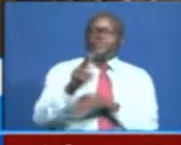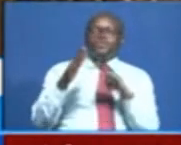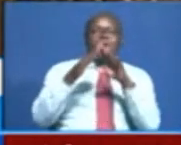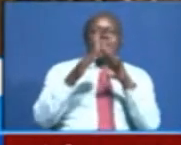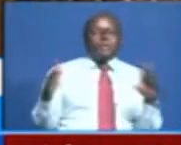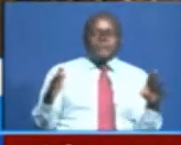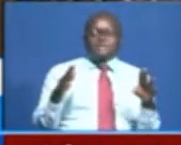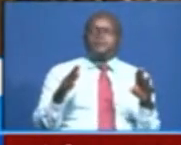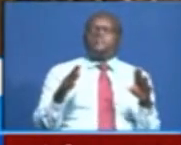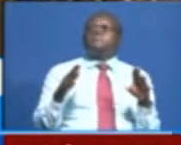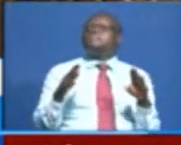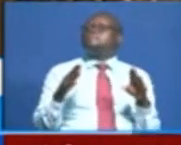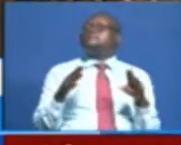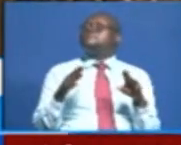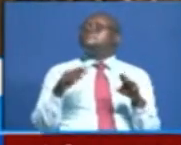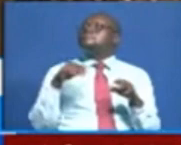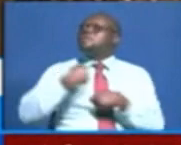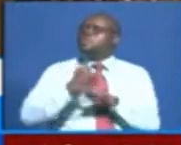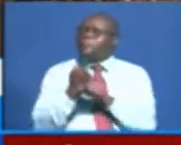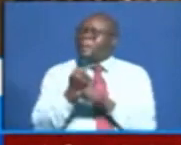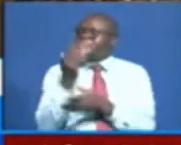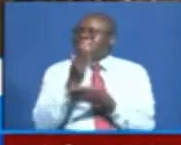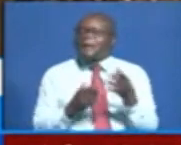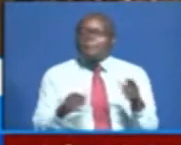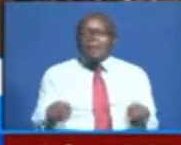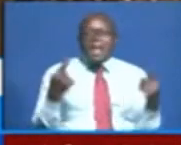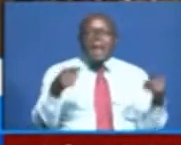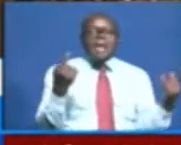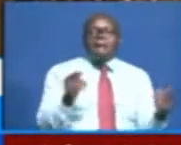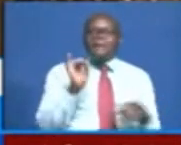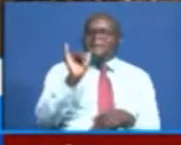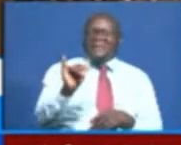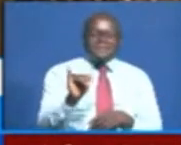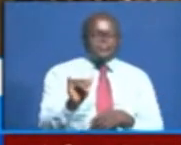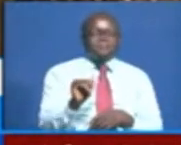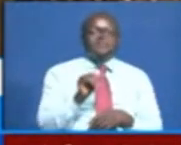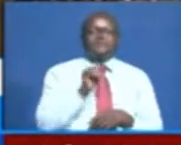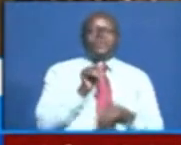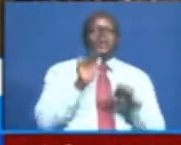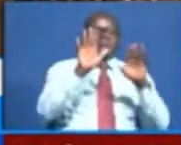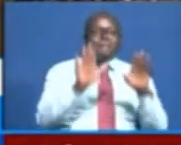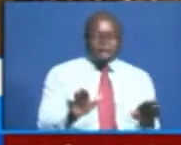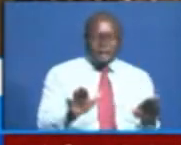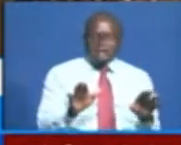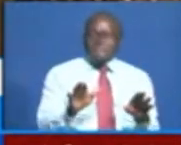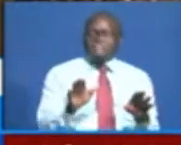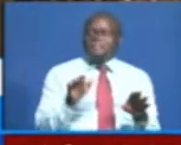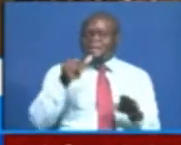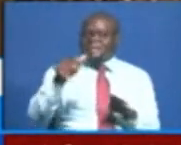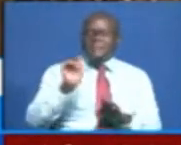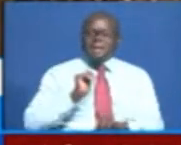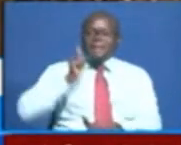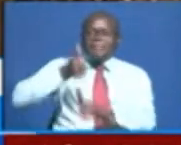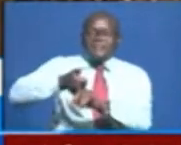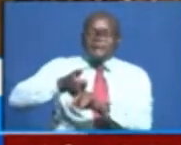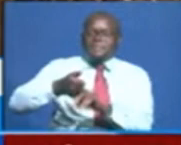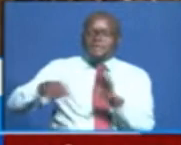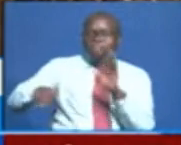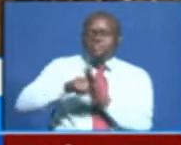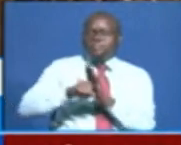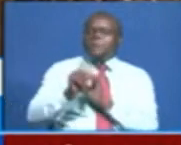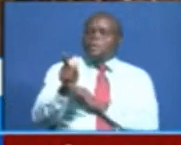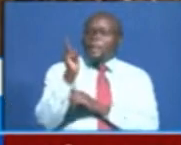have tended to foment unnecessary acrimony and grandstanding, which adversely impacted on the